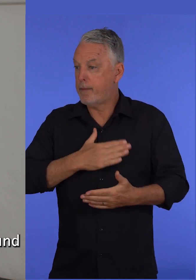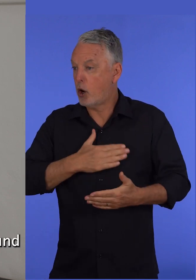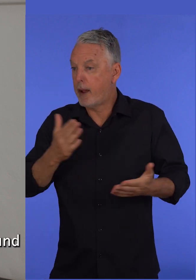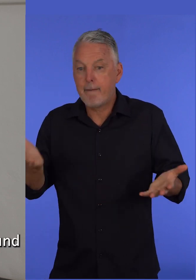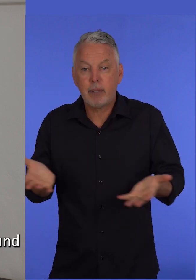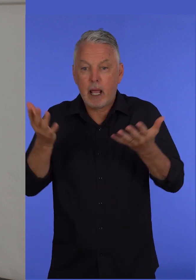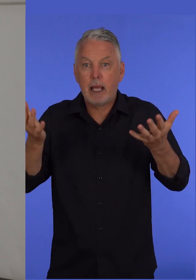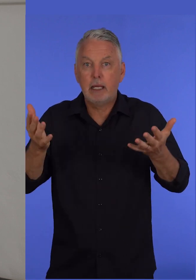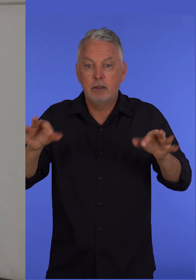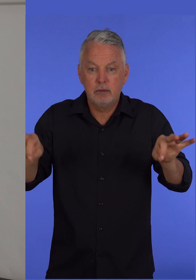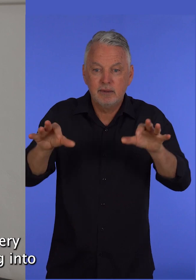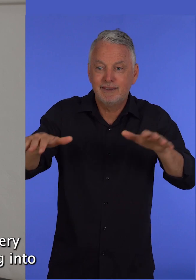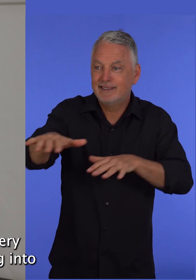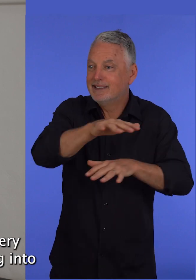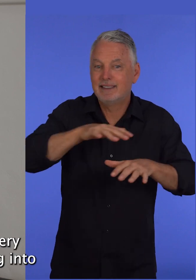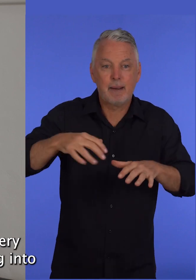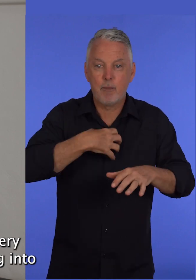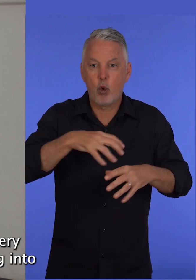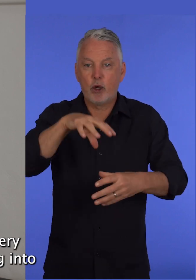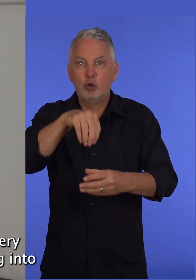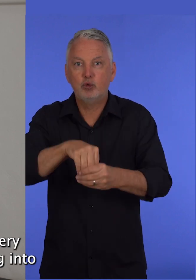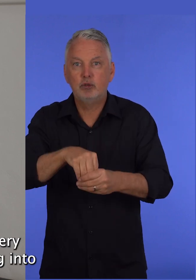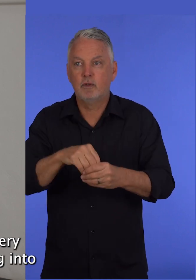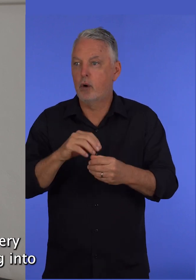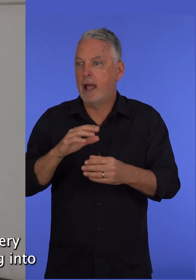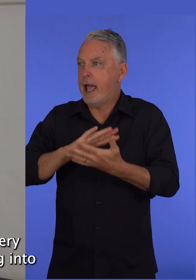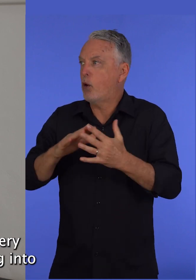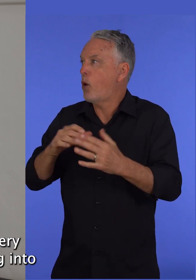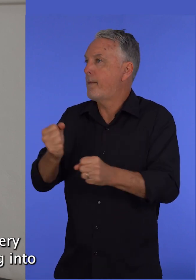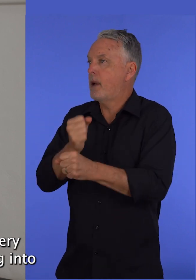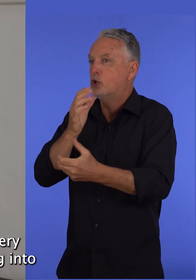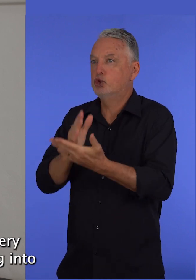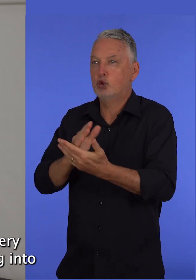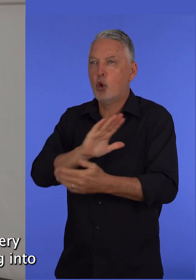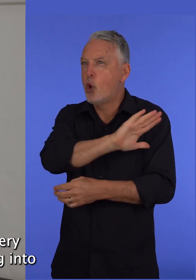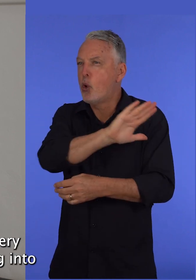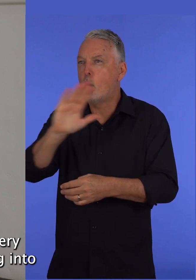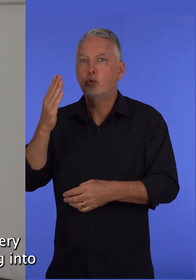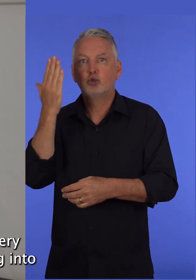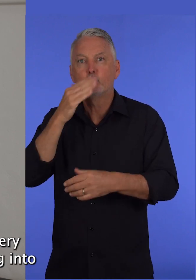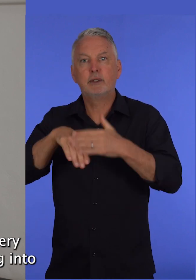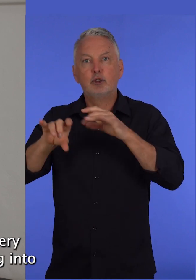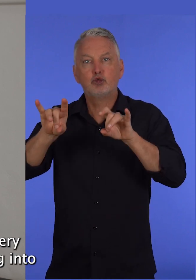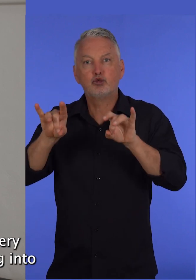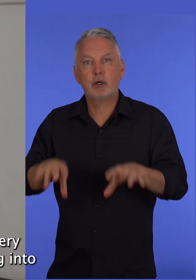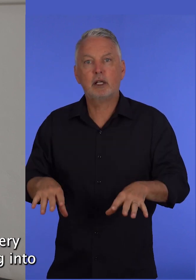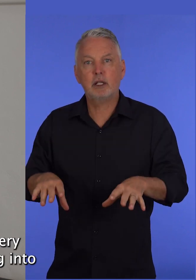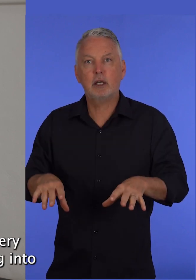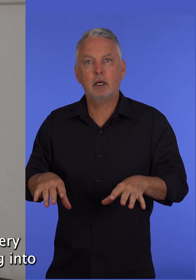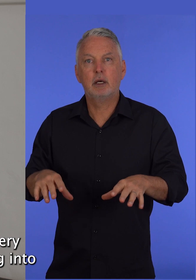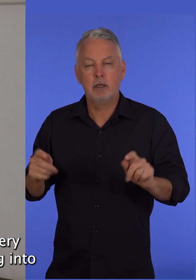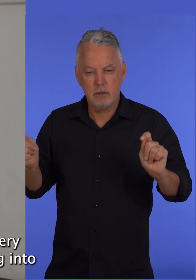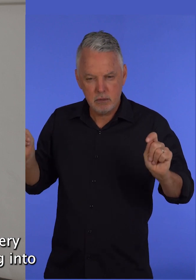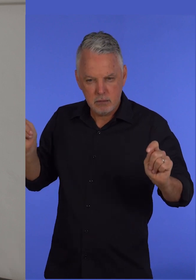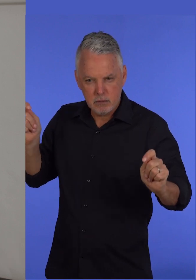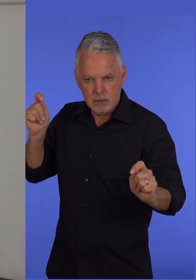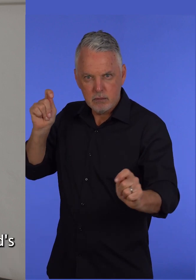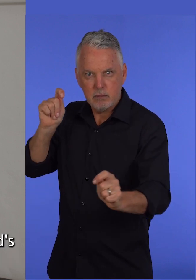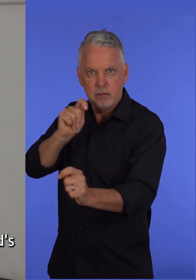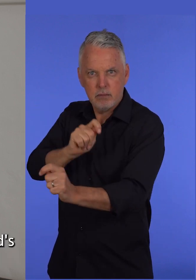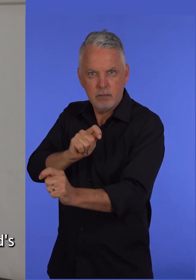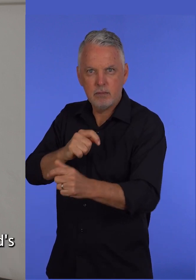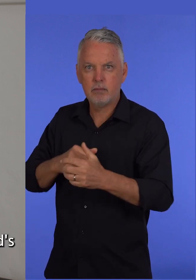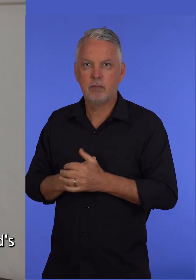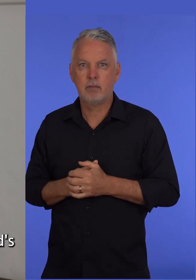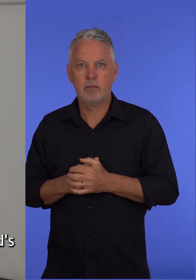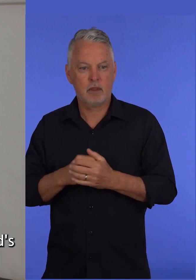more inclusive? How do I make sure that every school in the country is leaning into how can